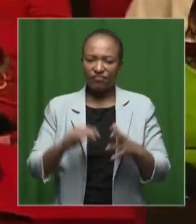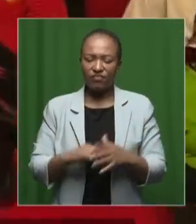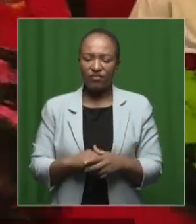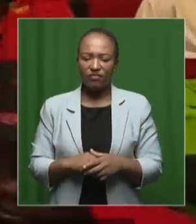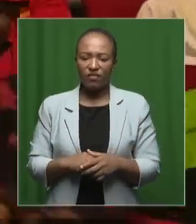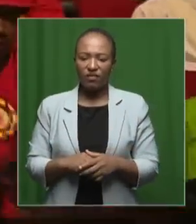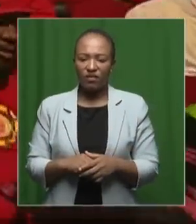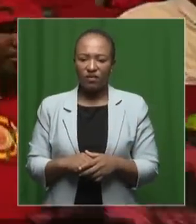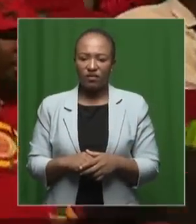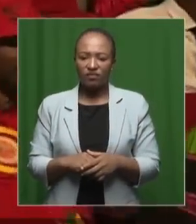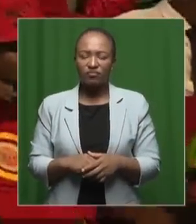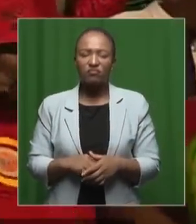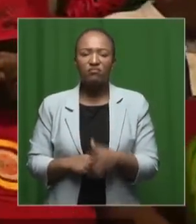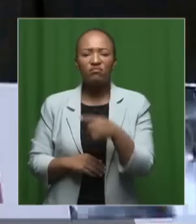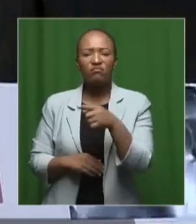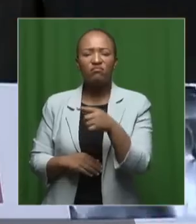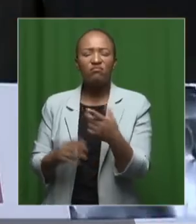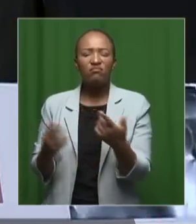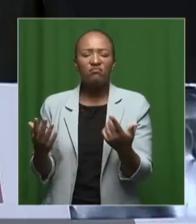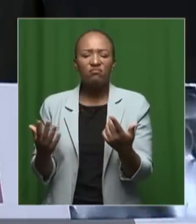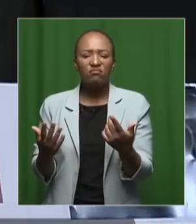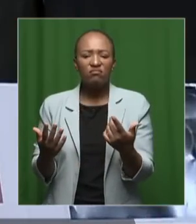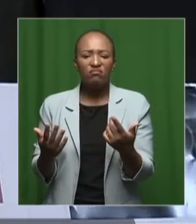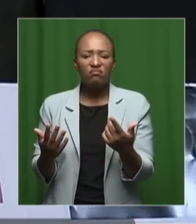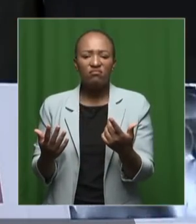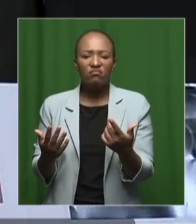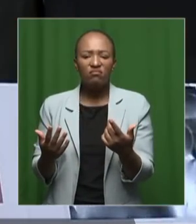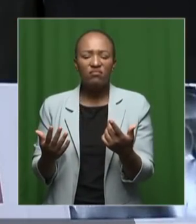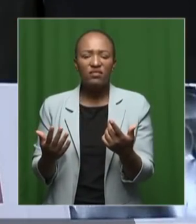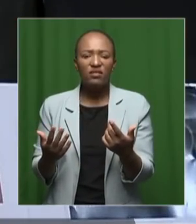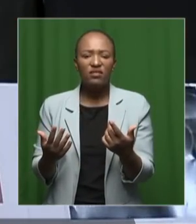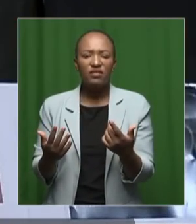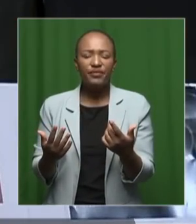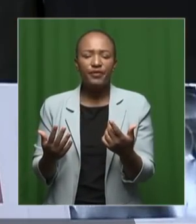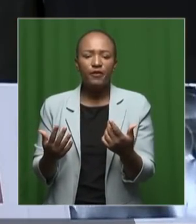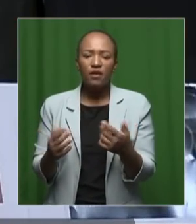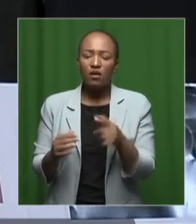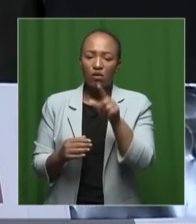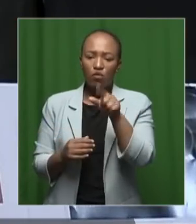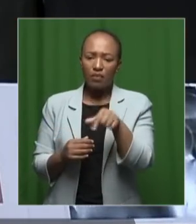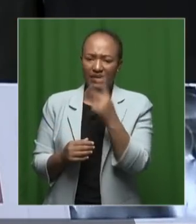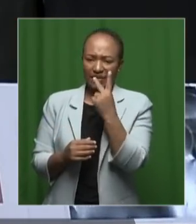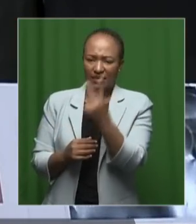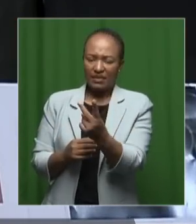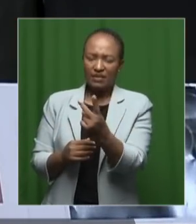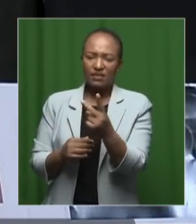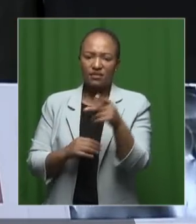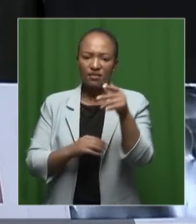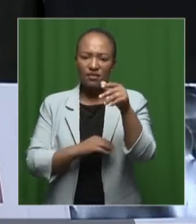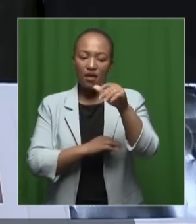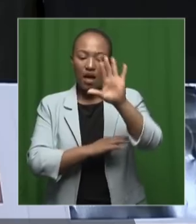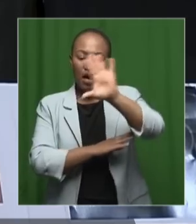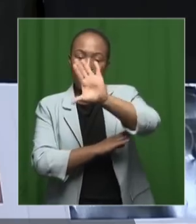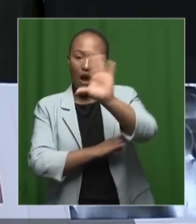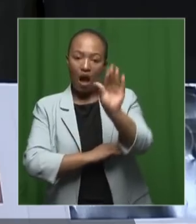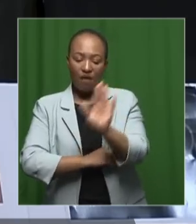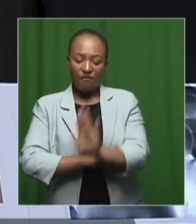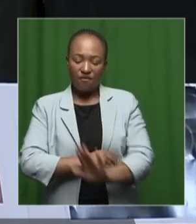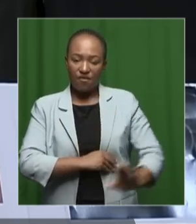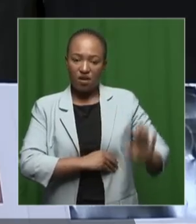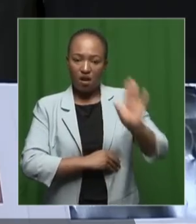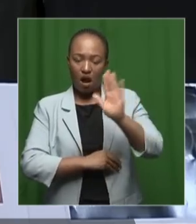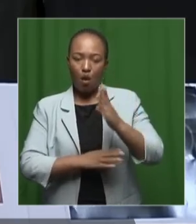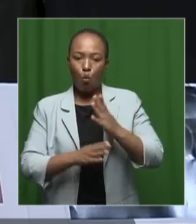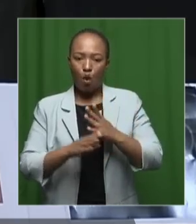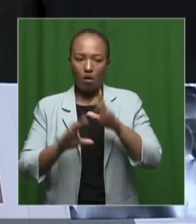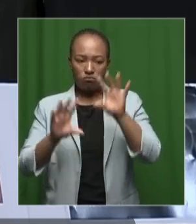I mean, this notion, we must see how Africa can cooperate with each other.